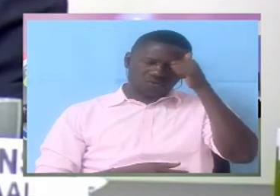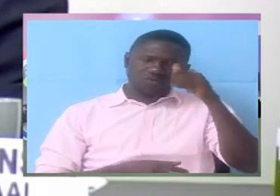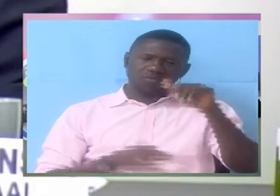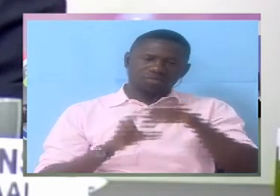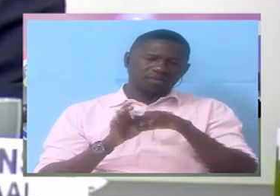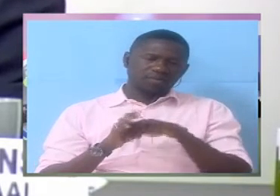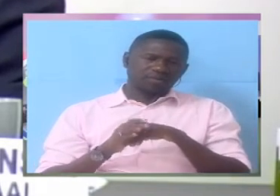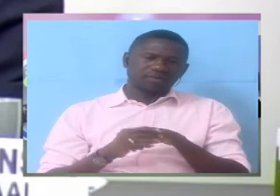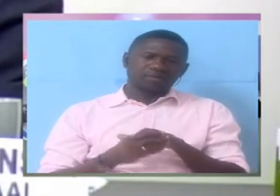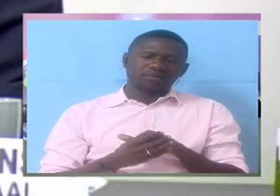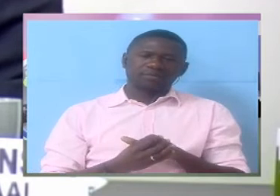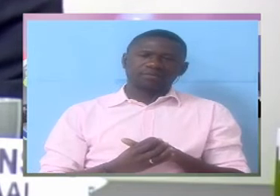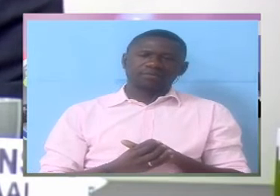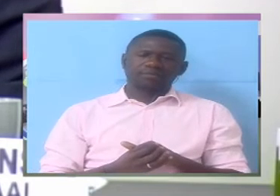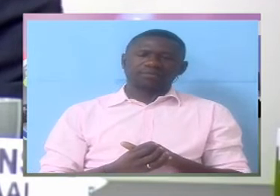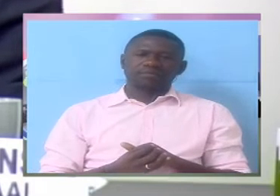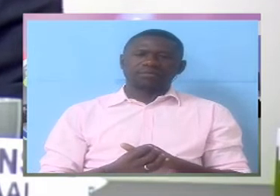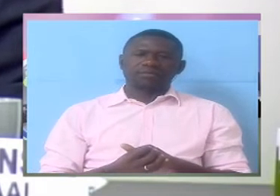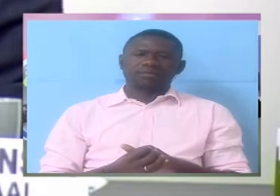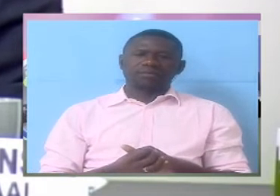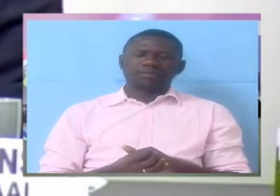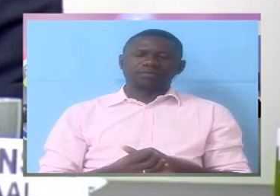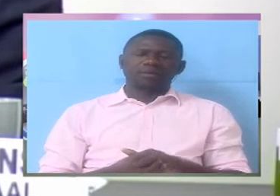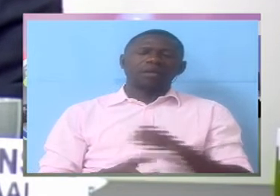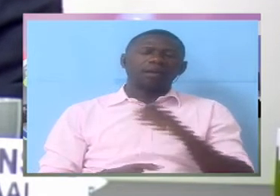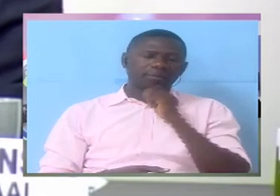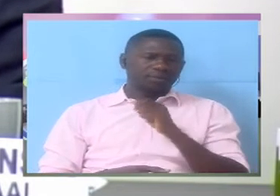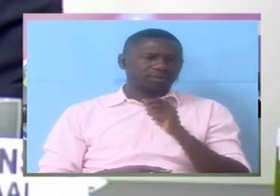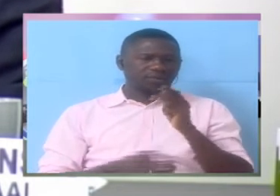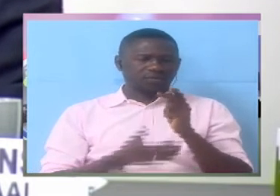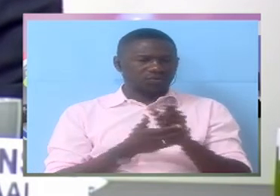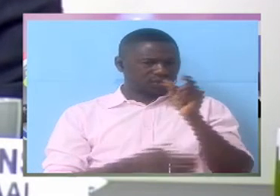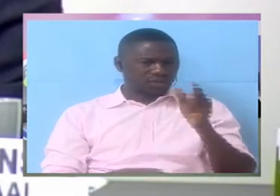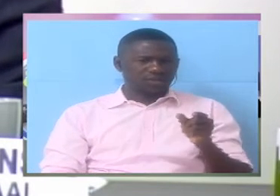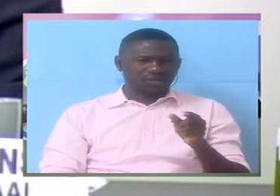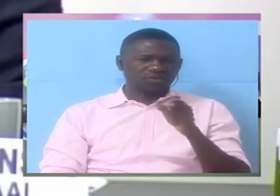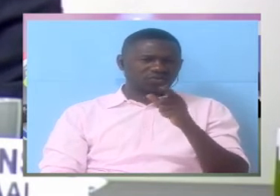You have contradicted yourself again.